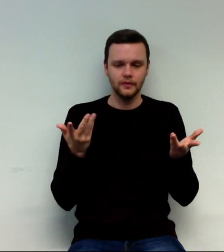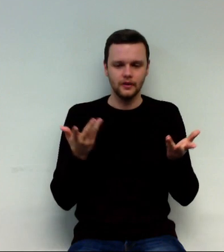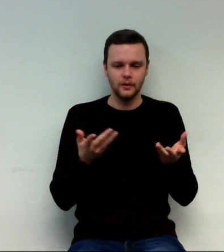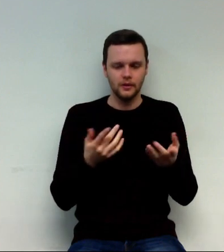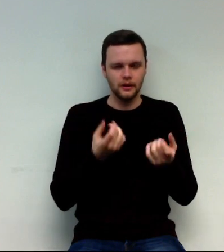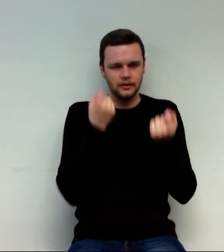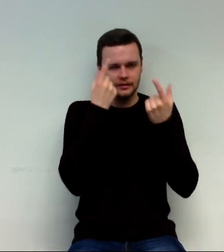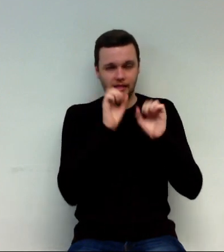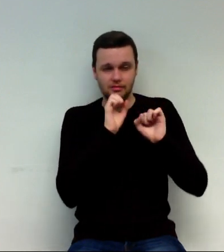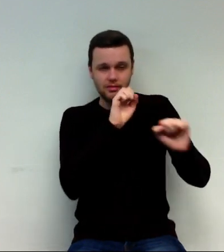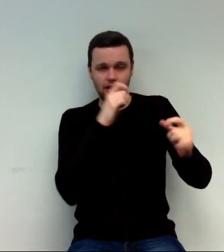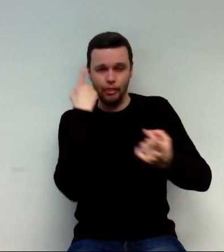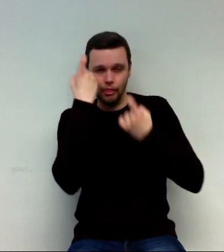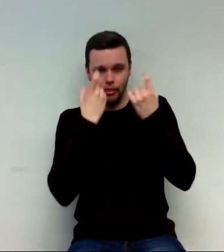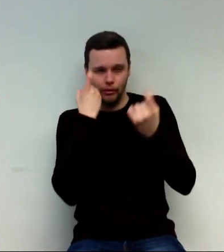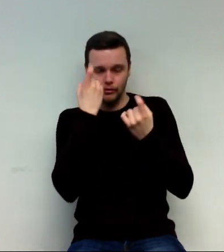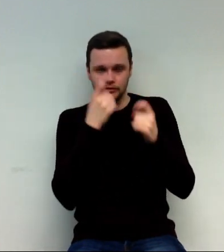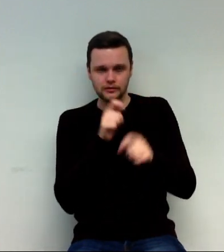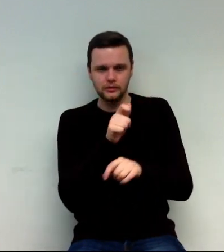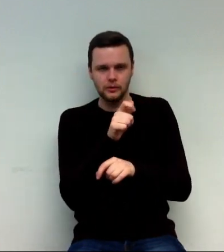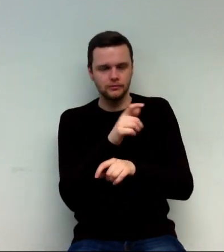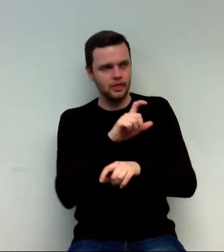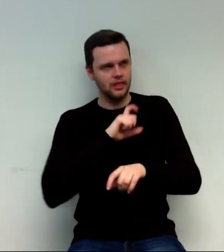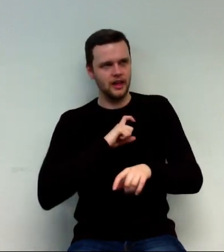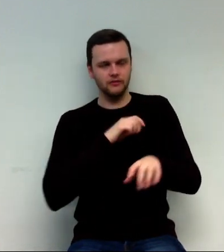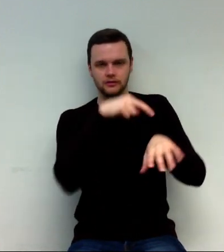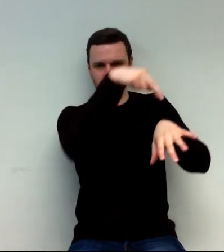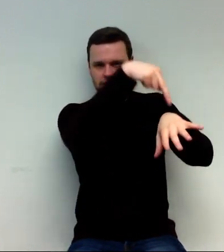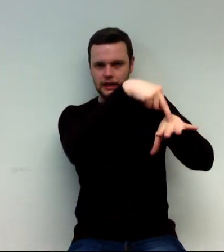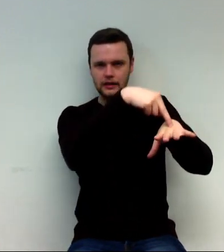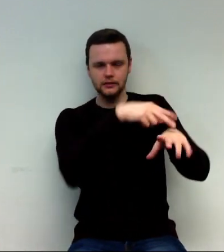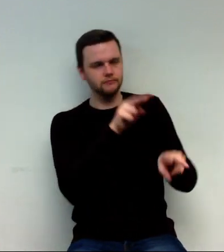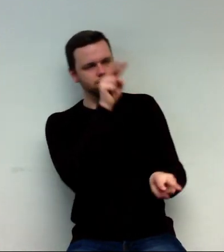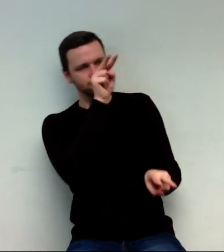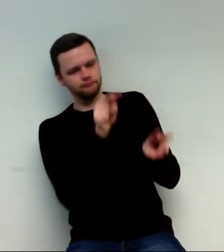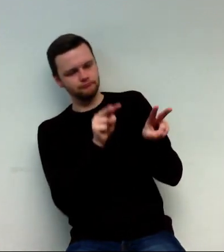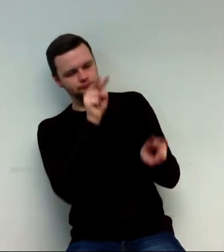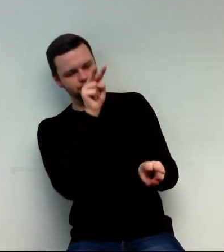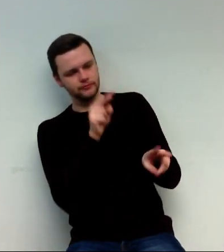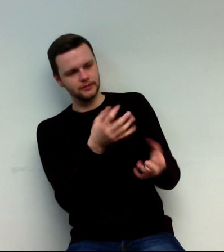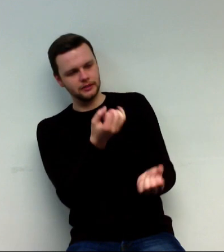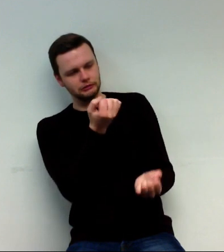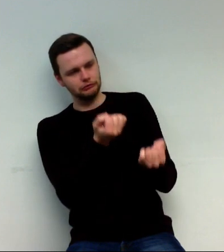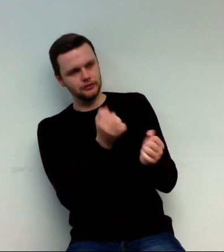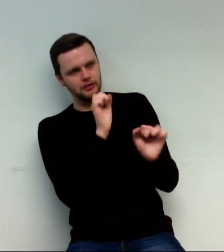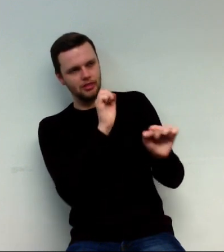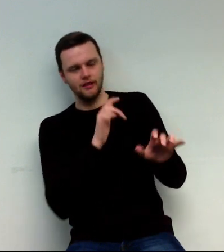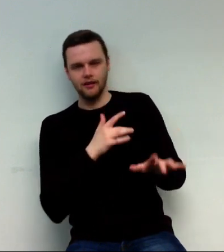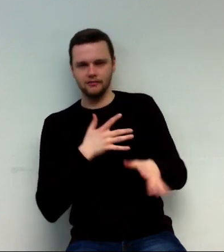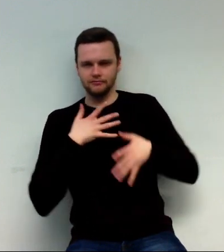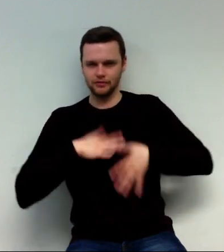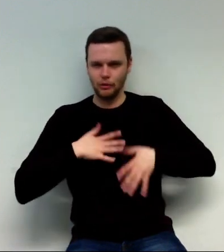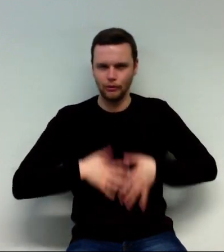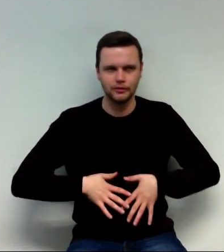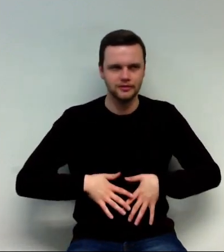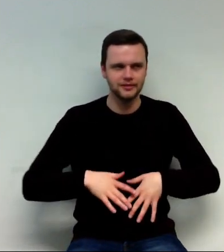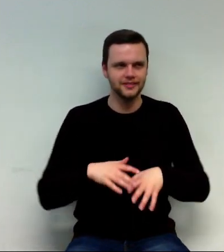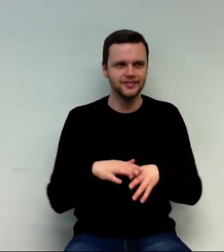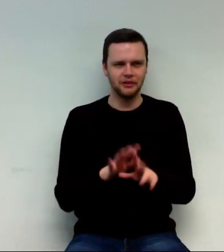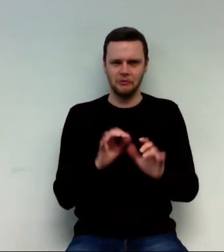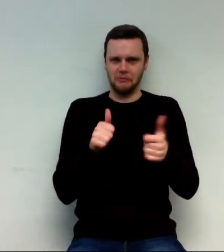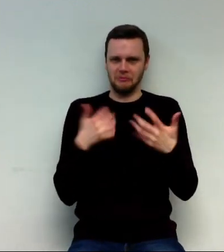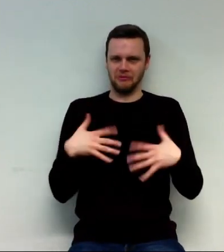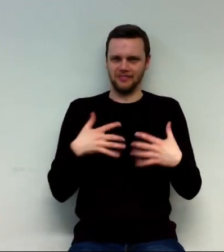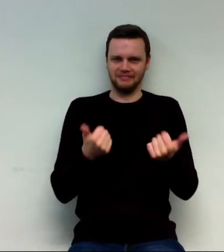thoughts. So they would judge the characters on the stage for what they were wearing, and they were Sounds like my best job. They were It's like playing- Queer